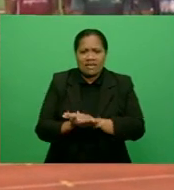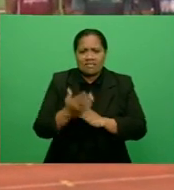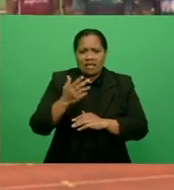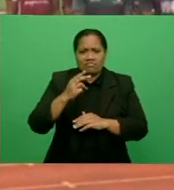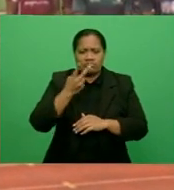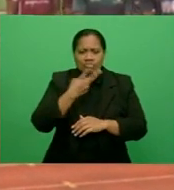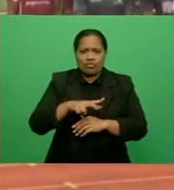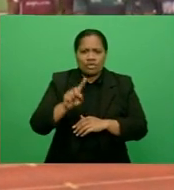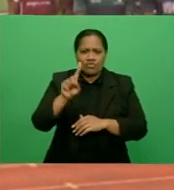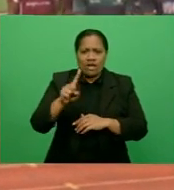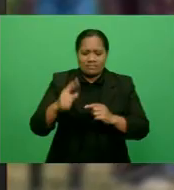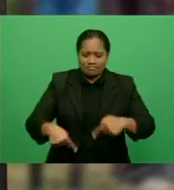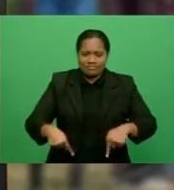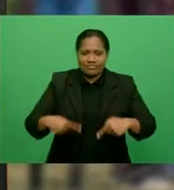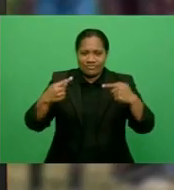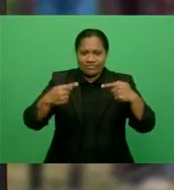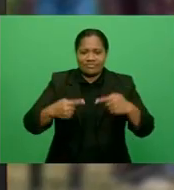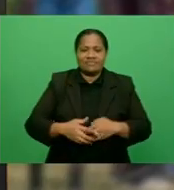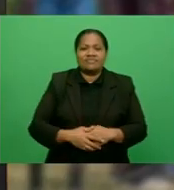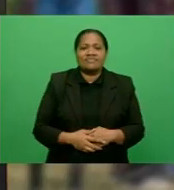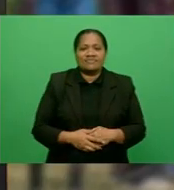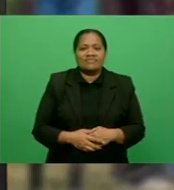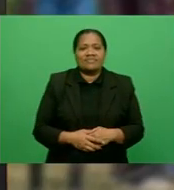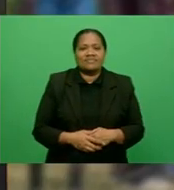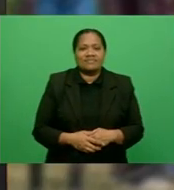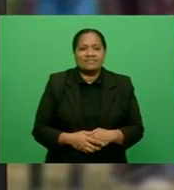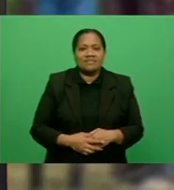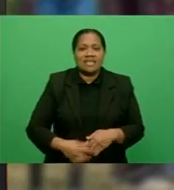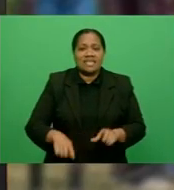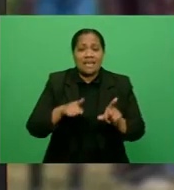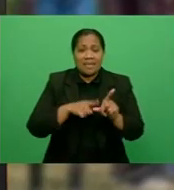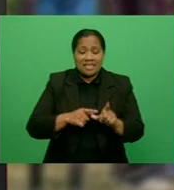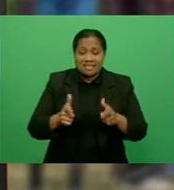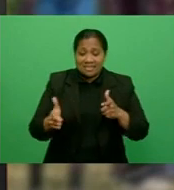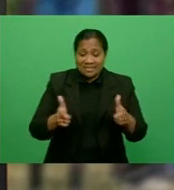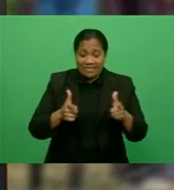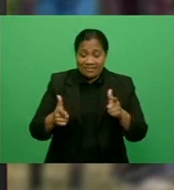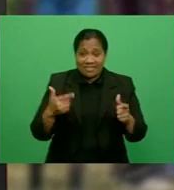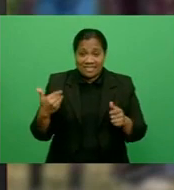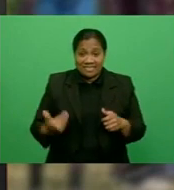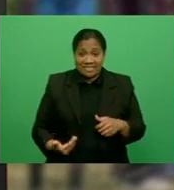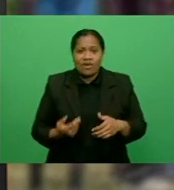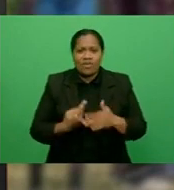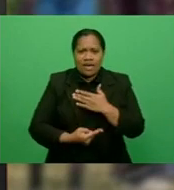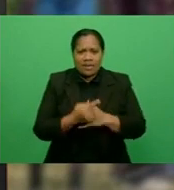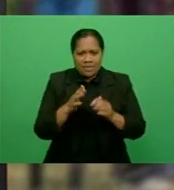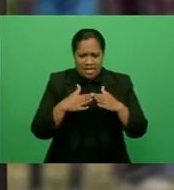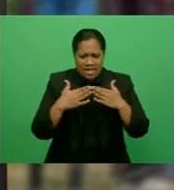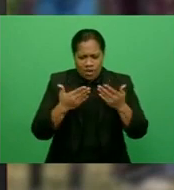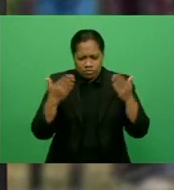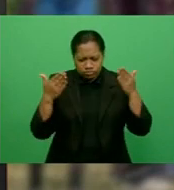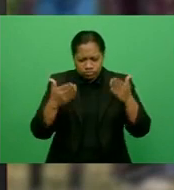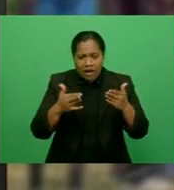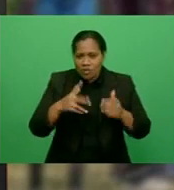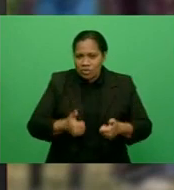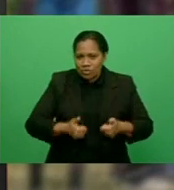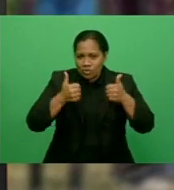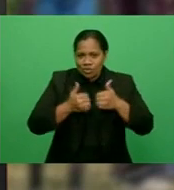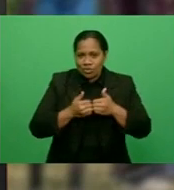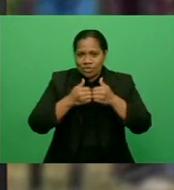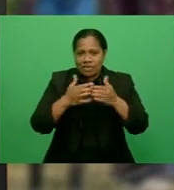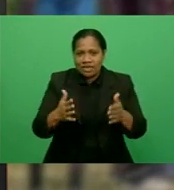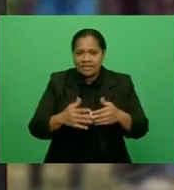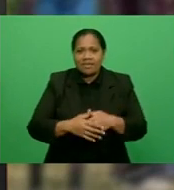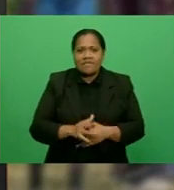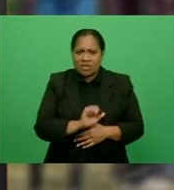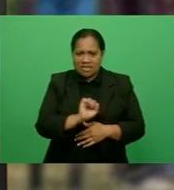Akwila Vama, FBC Sports. The Yamadhiya Sevens side is aiming for a good start to the leather platform for their